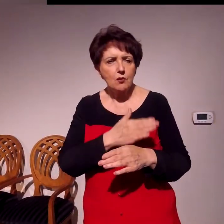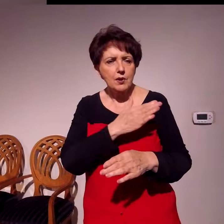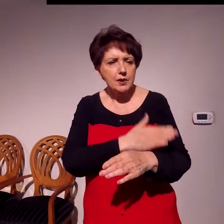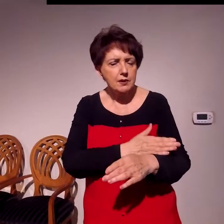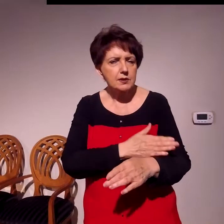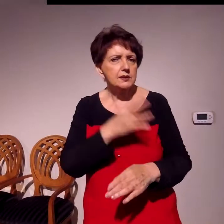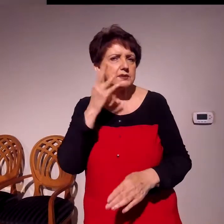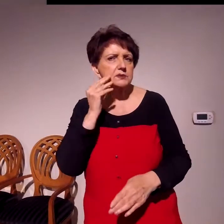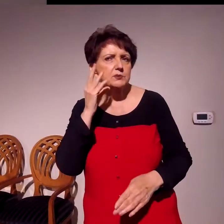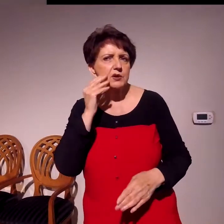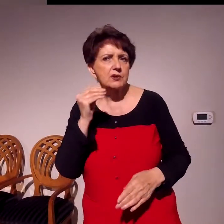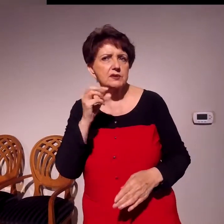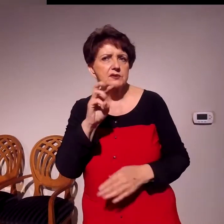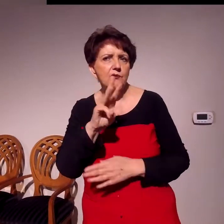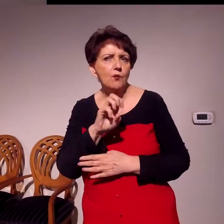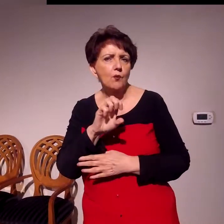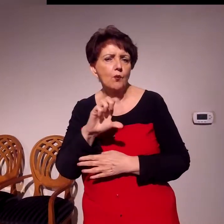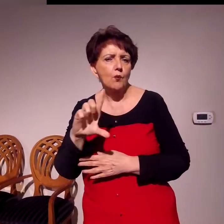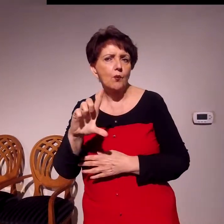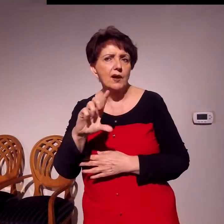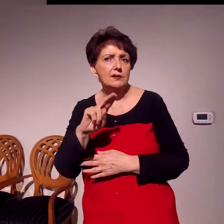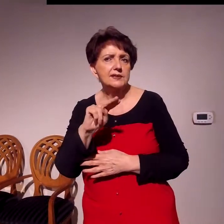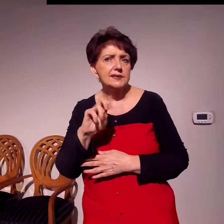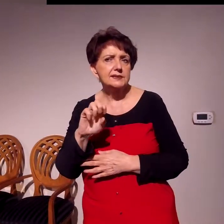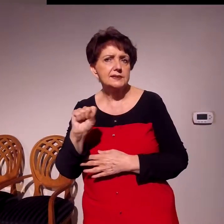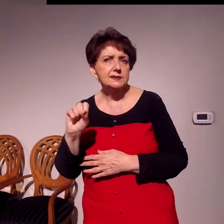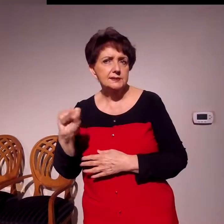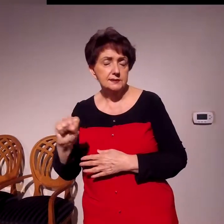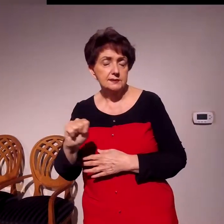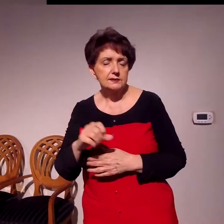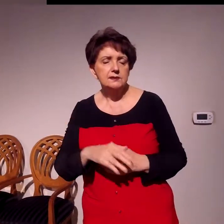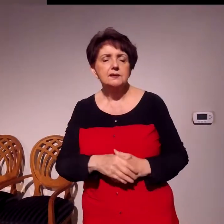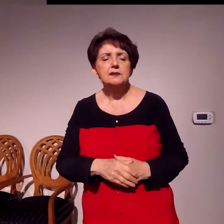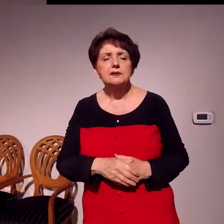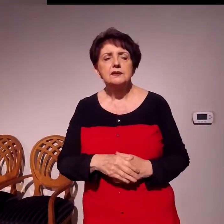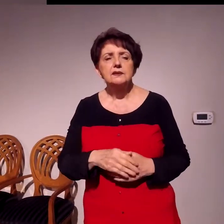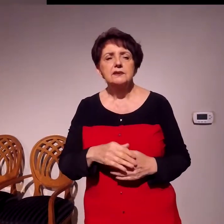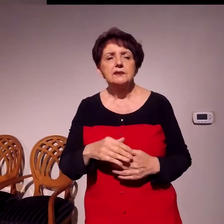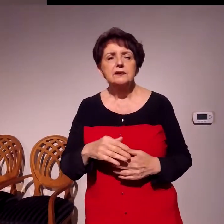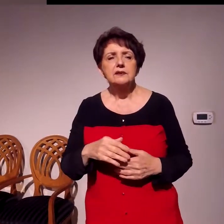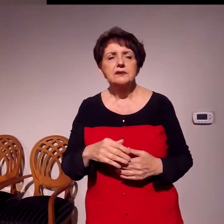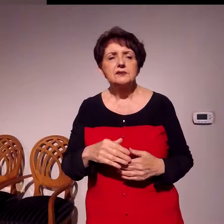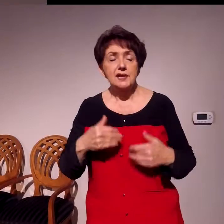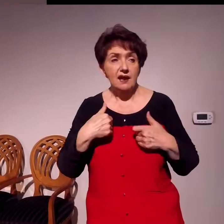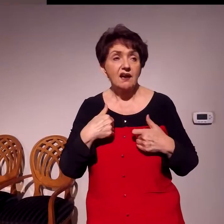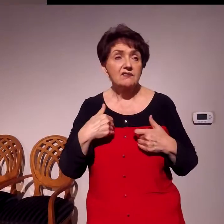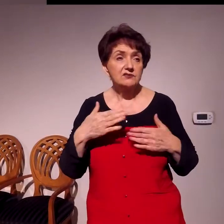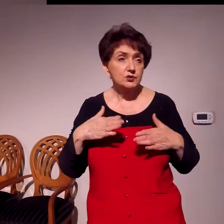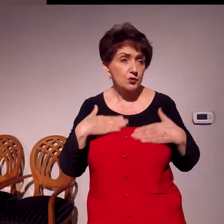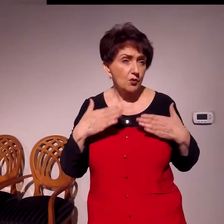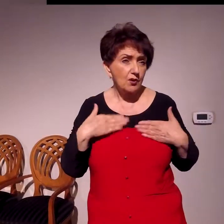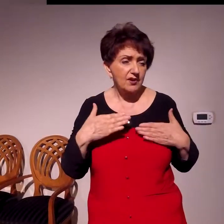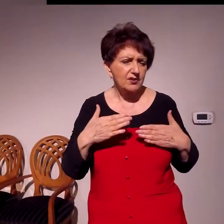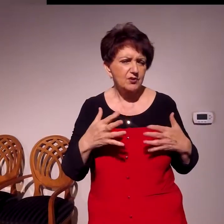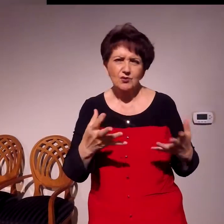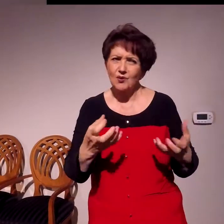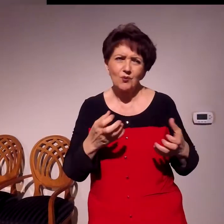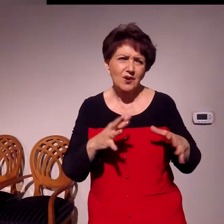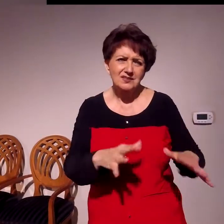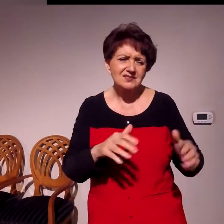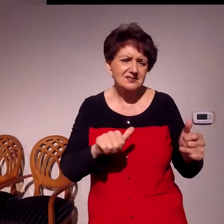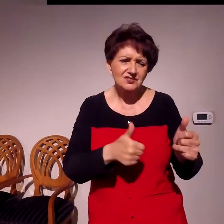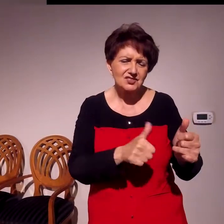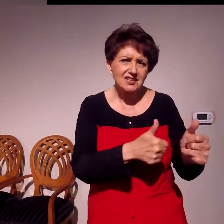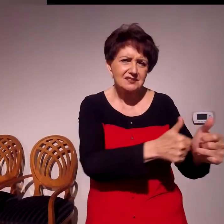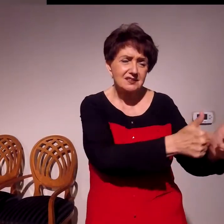experience of wellness. For our joy to be present, we don't want to chase it. We actually want to